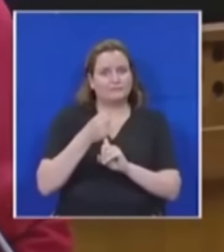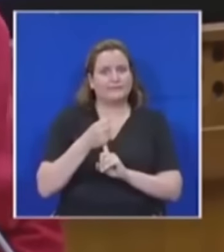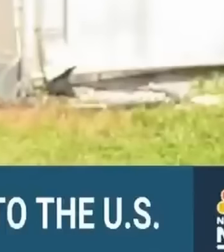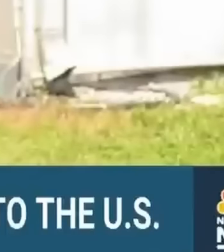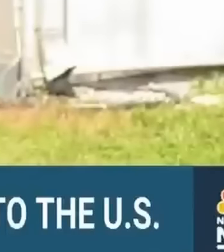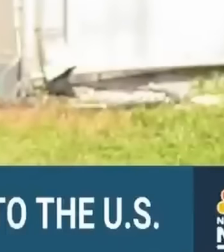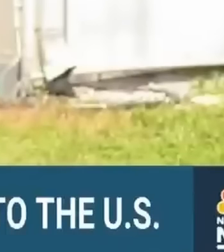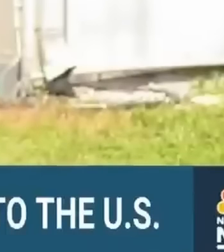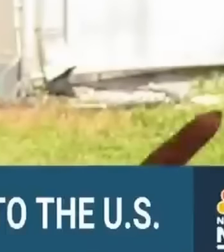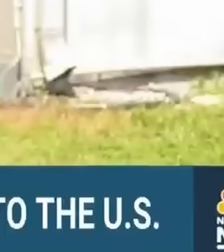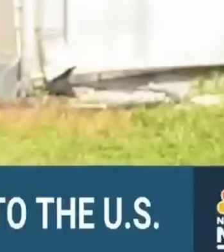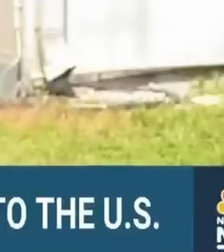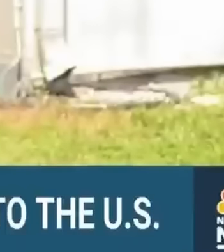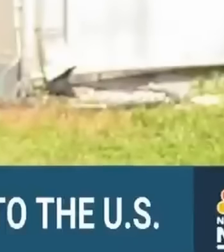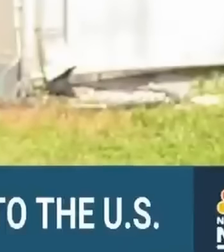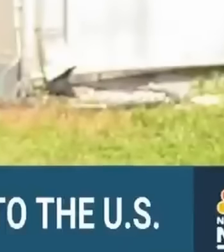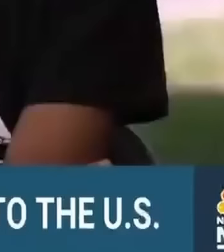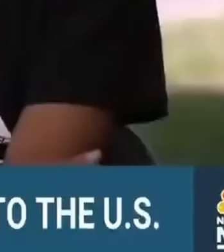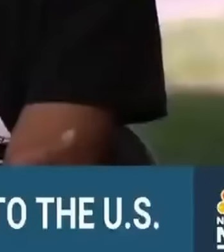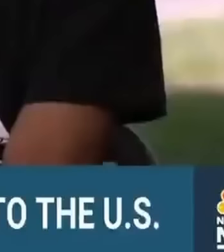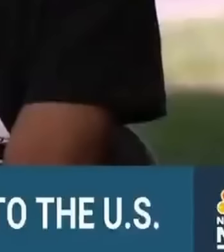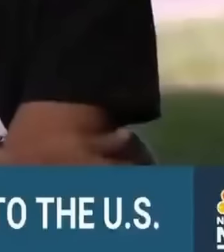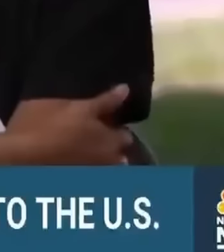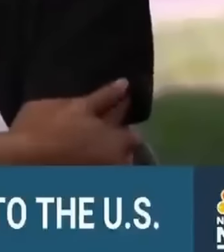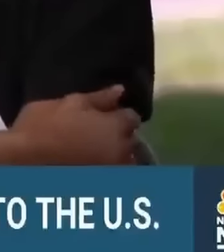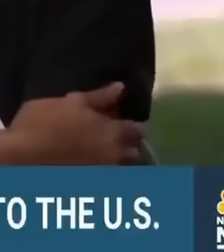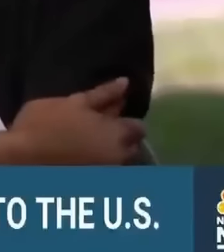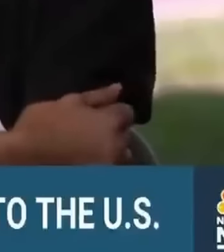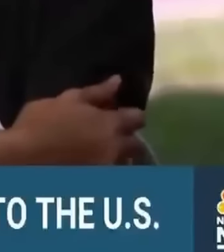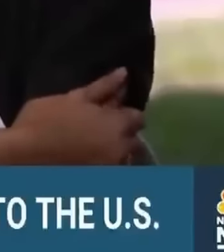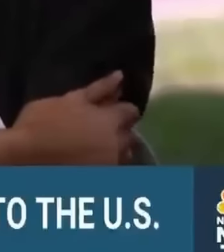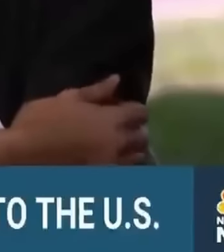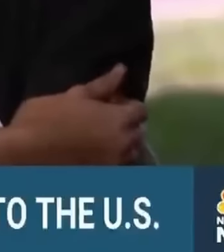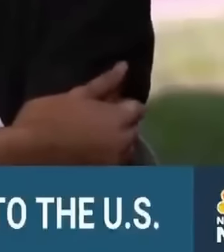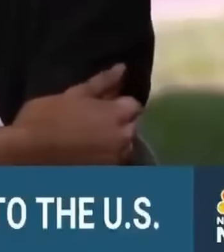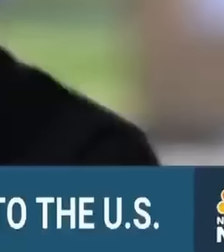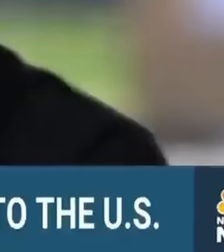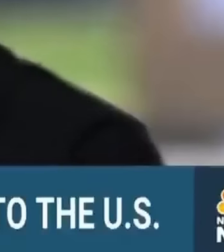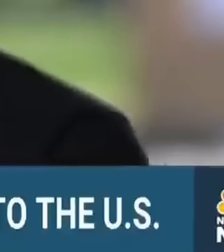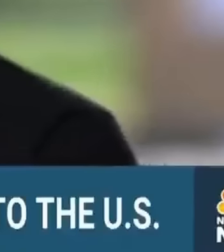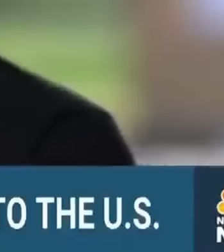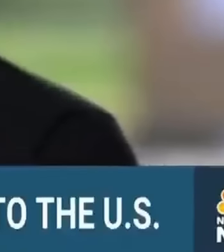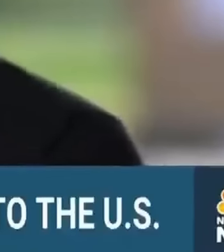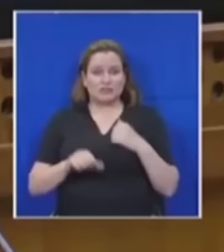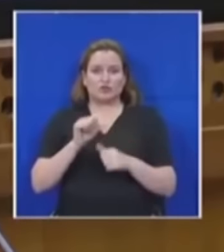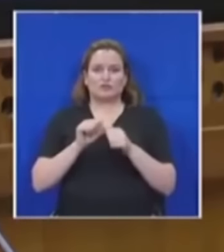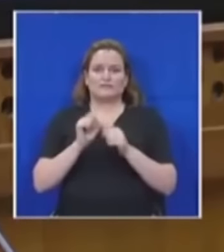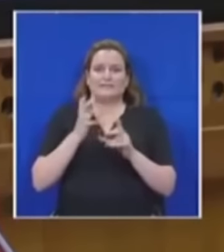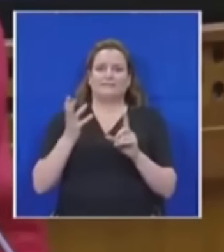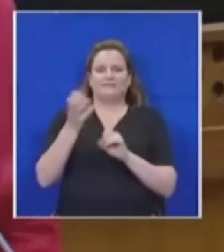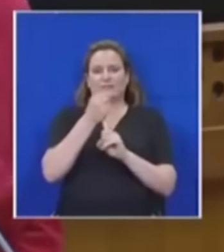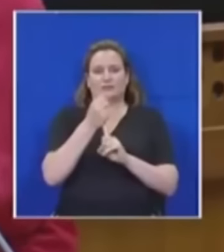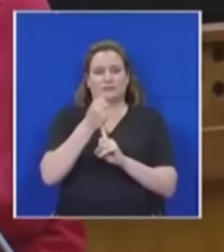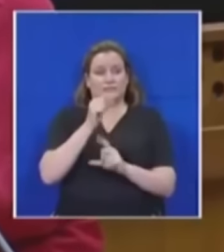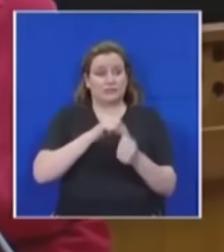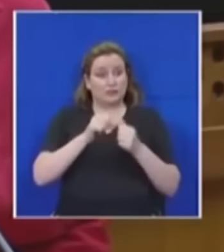Africa. What is it that you didn't want your son to see? I didn't want him to grow up in a place where his family doesn't have a voice. That is what